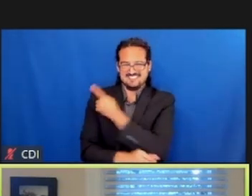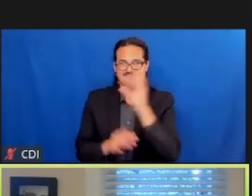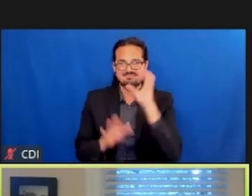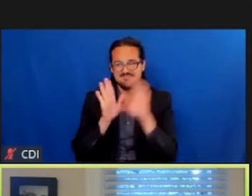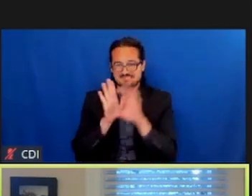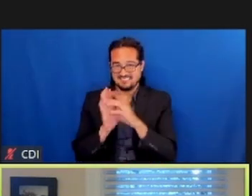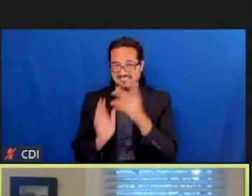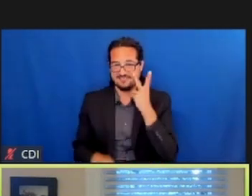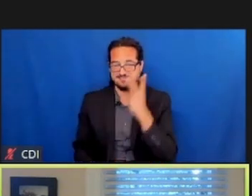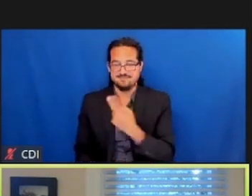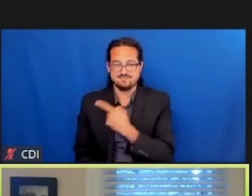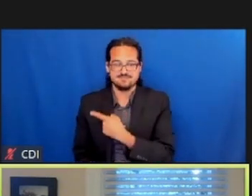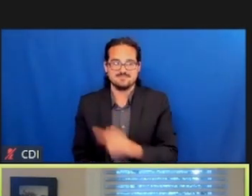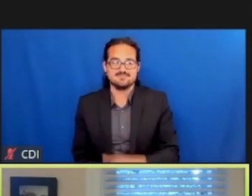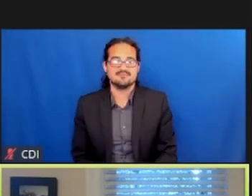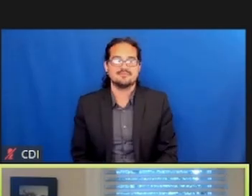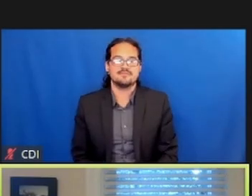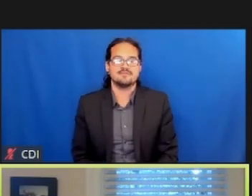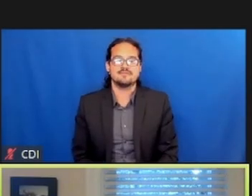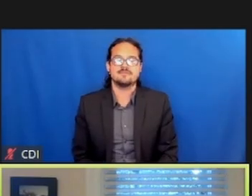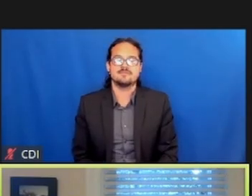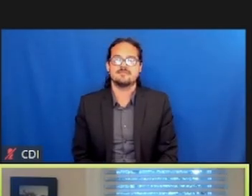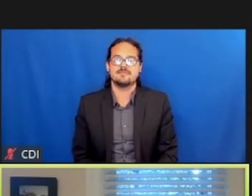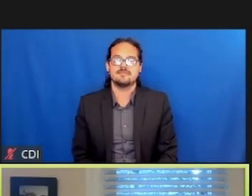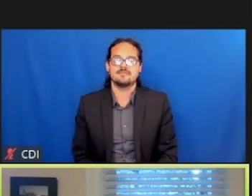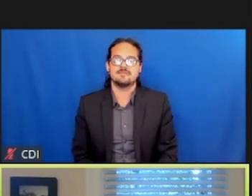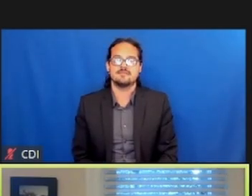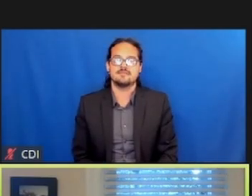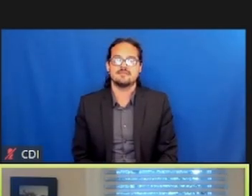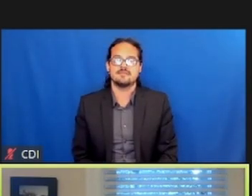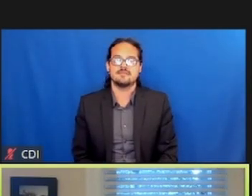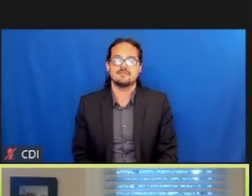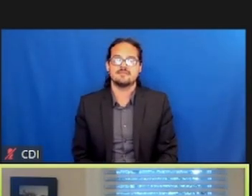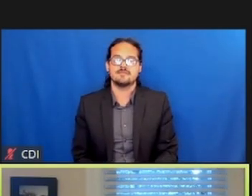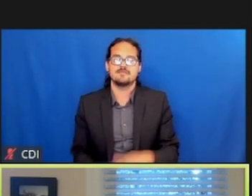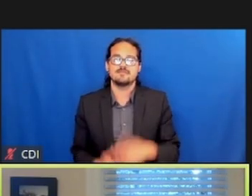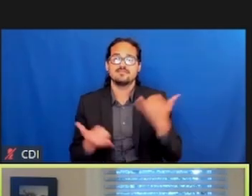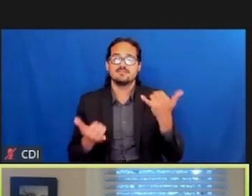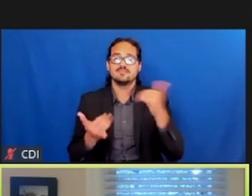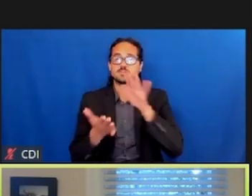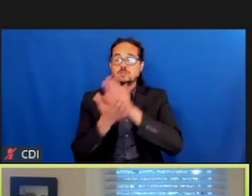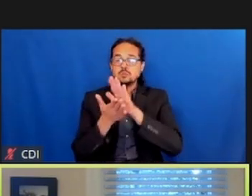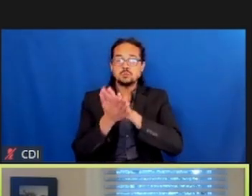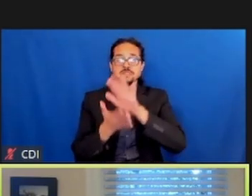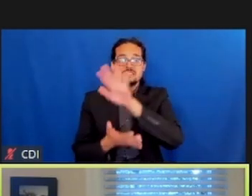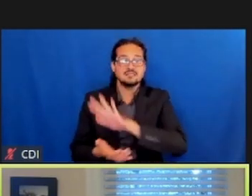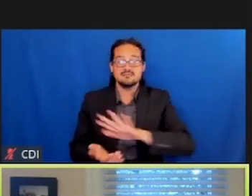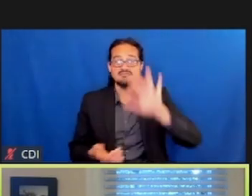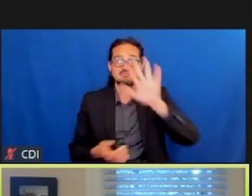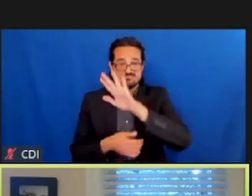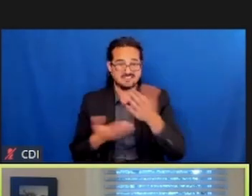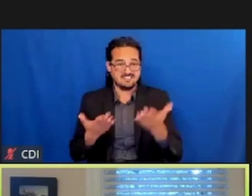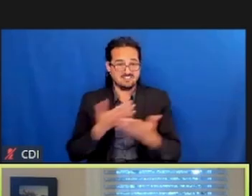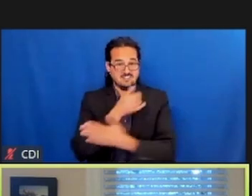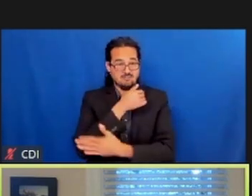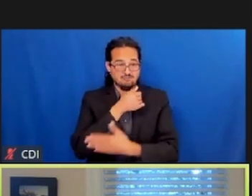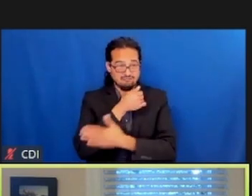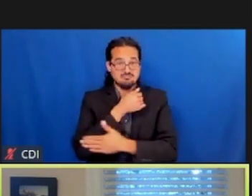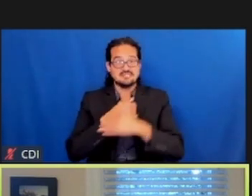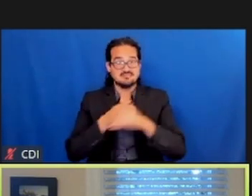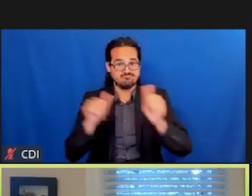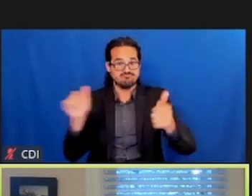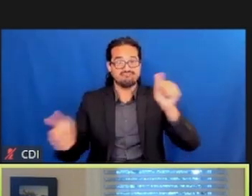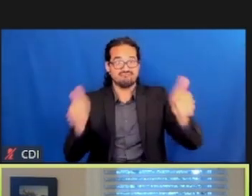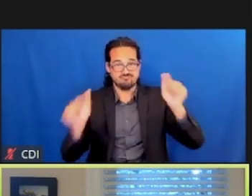at school sites across the county, really focusing on those low healthy places index quartile communities, ensuring that the